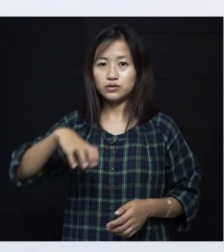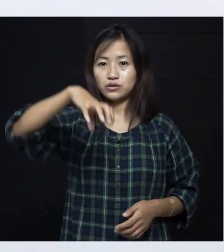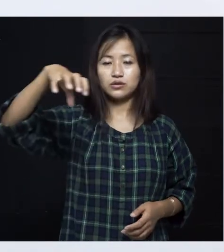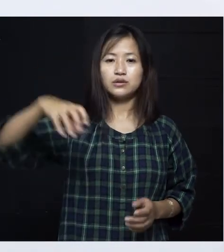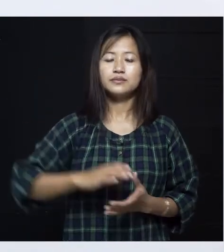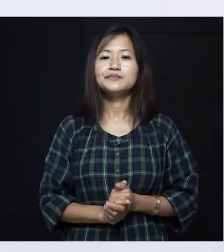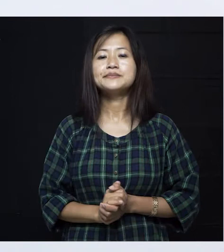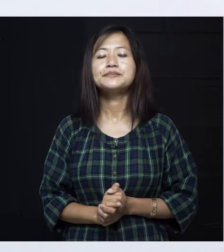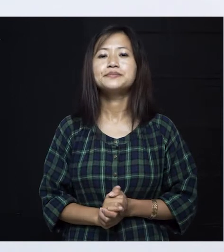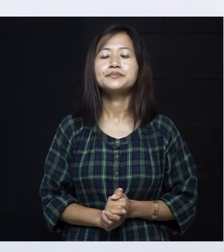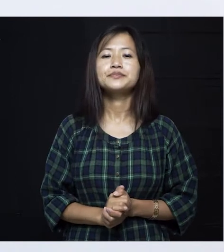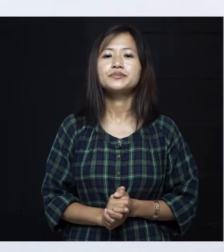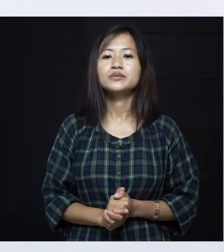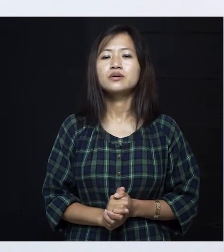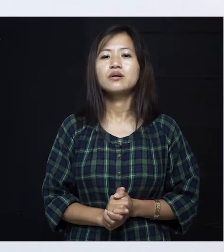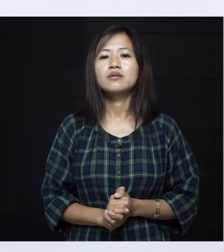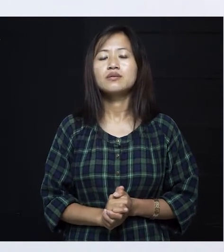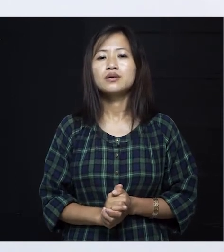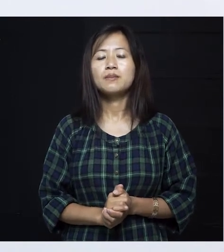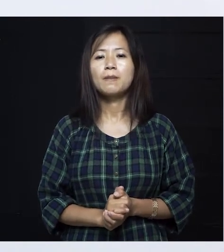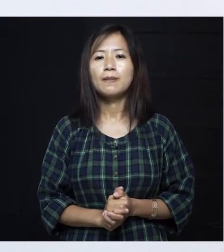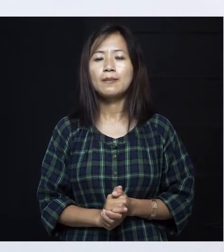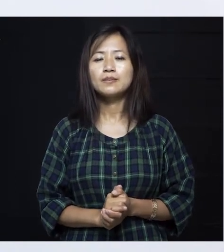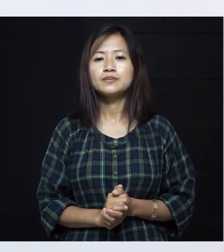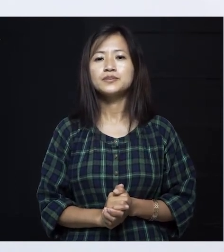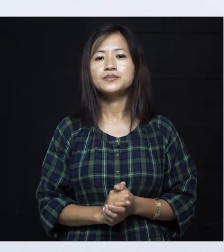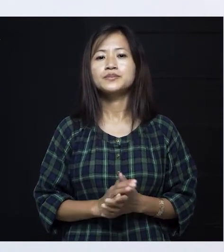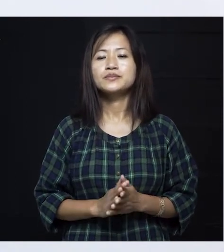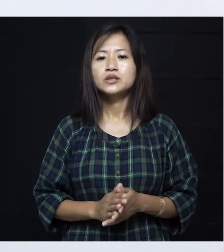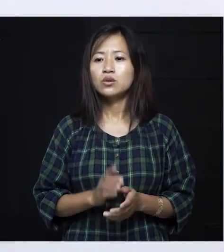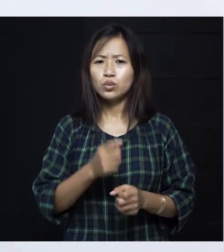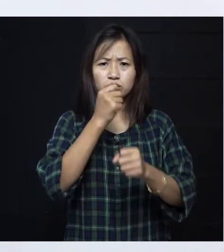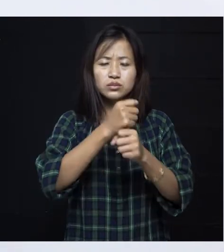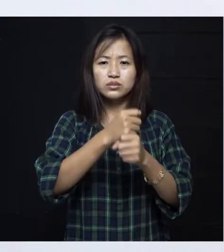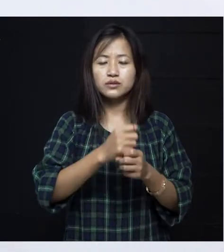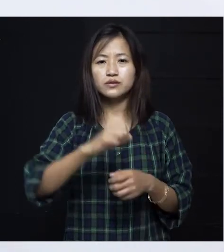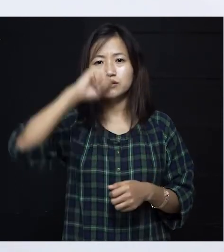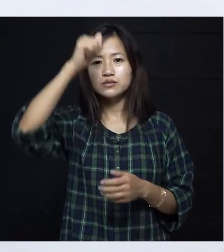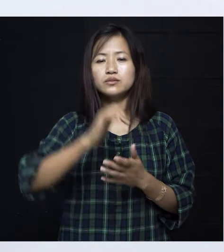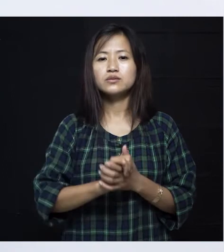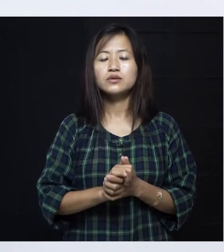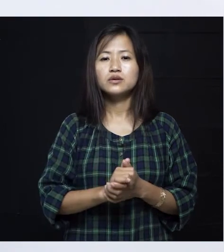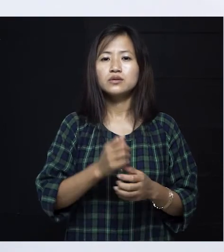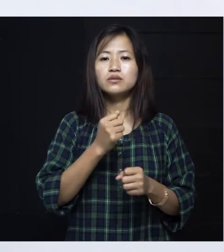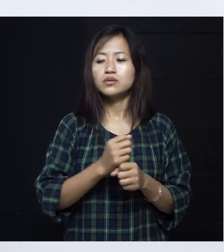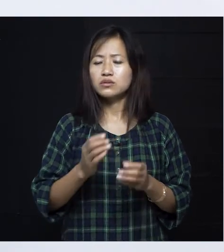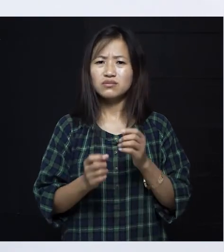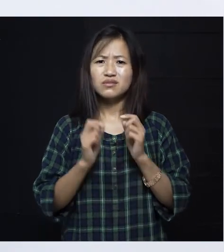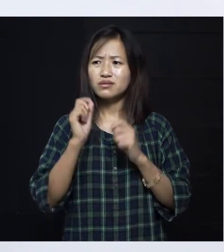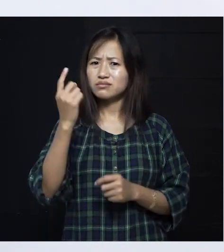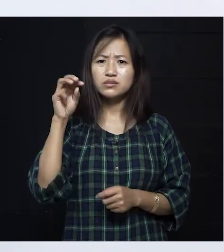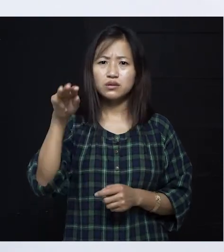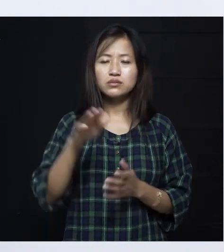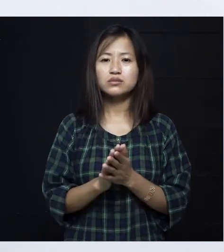largest public sector which has been taken by the government, because we know thousands and thousands of people, they